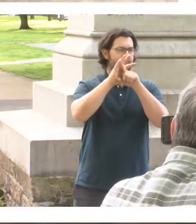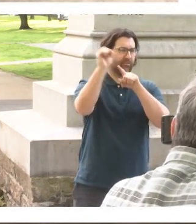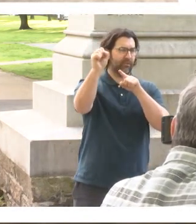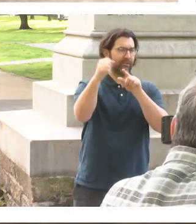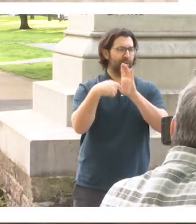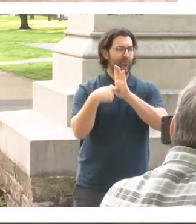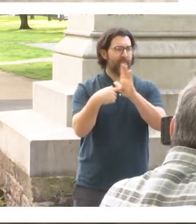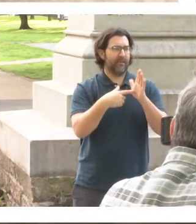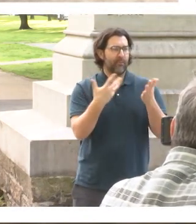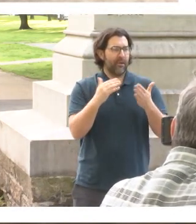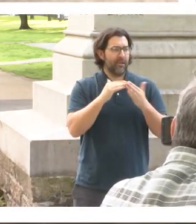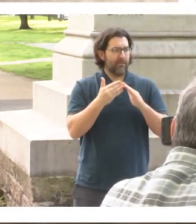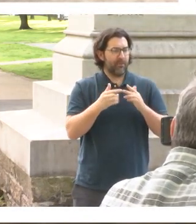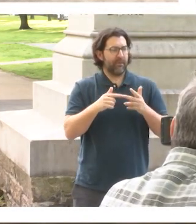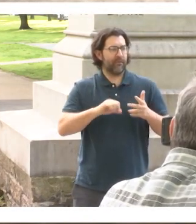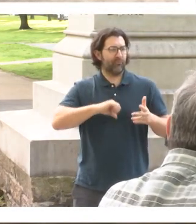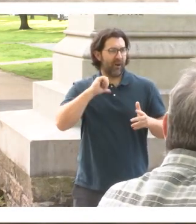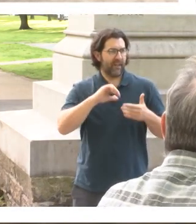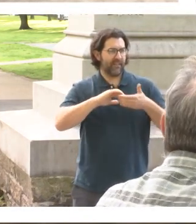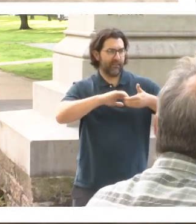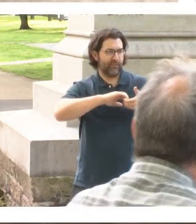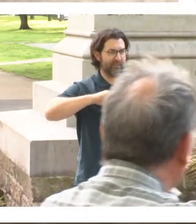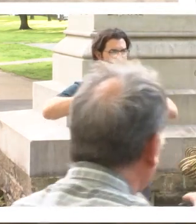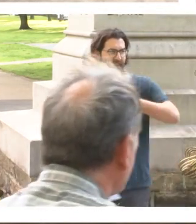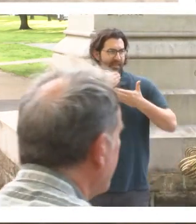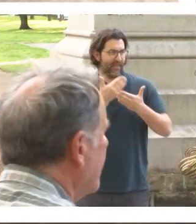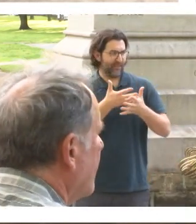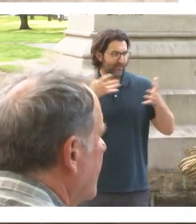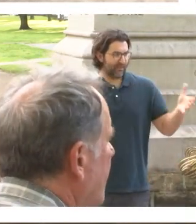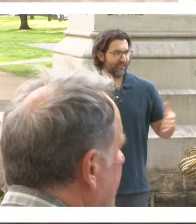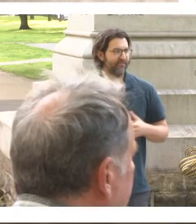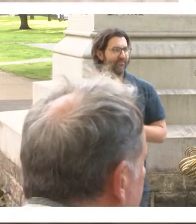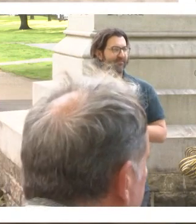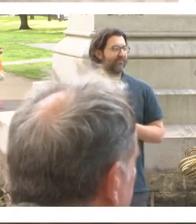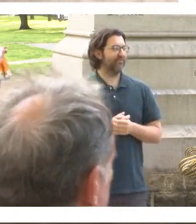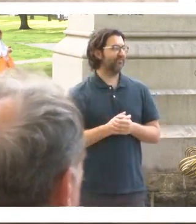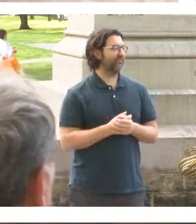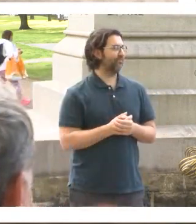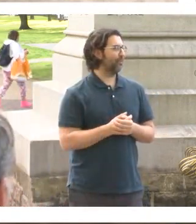symbol of community, pride, and unity. Thank you all so much.